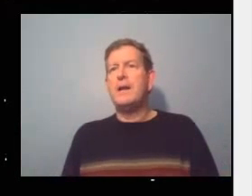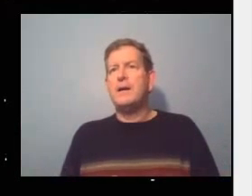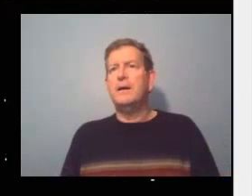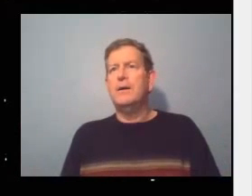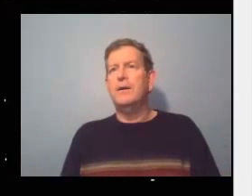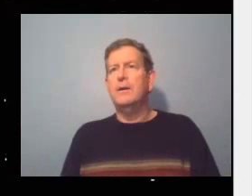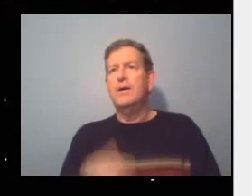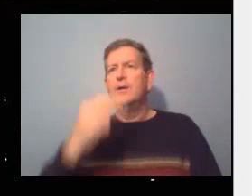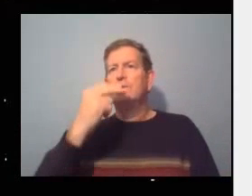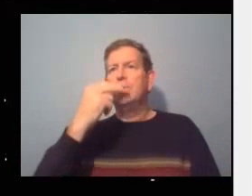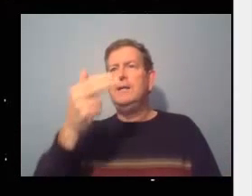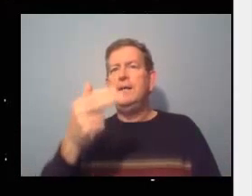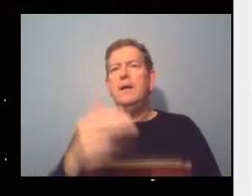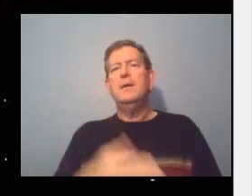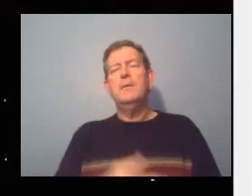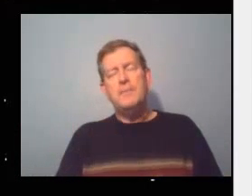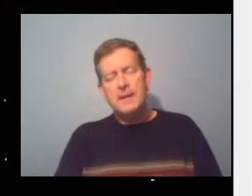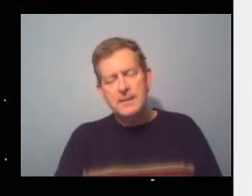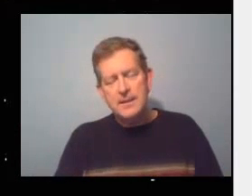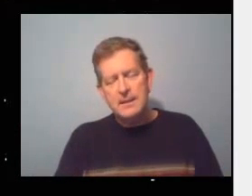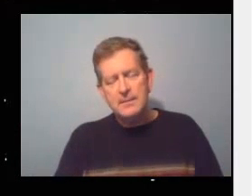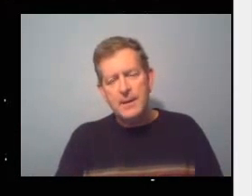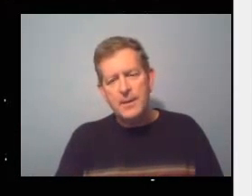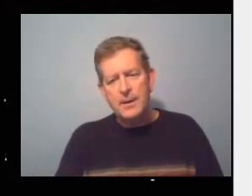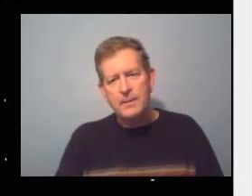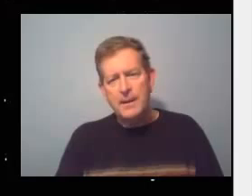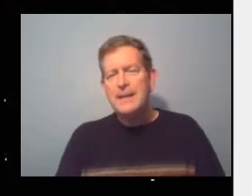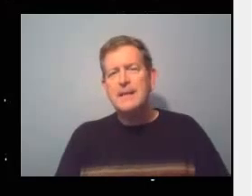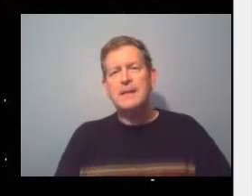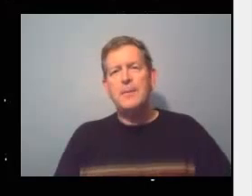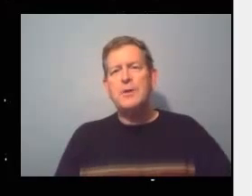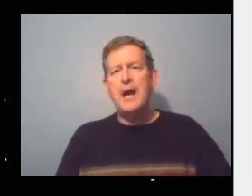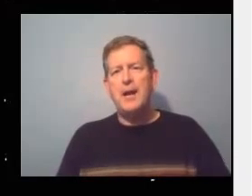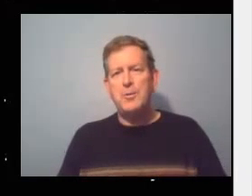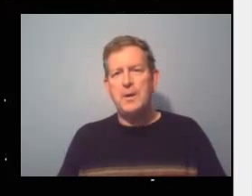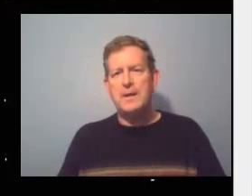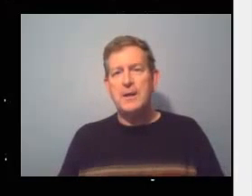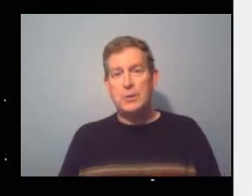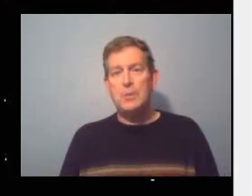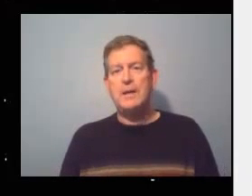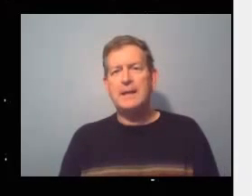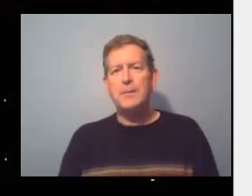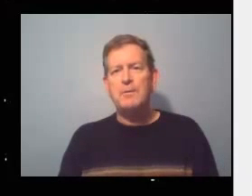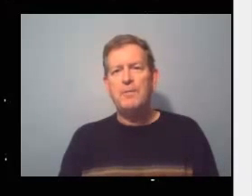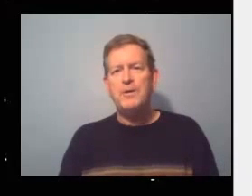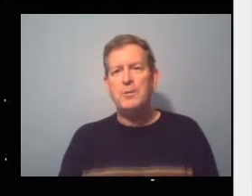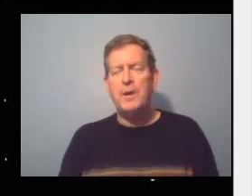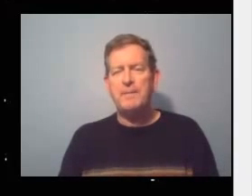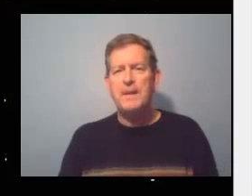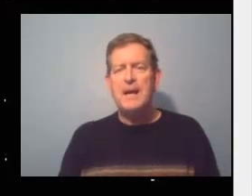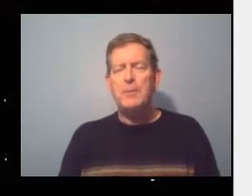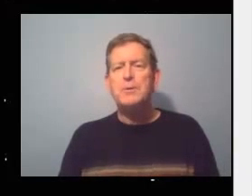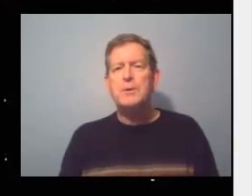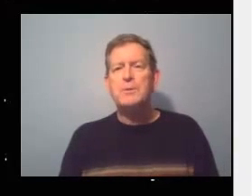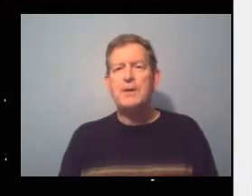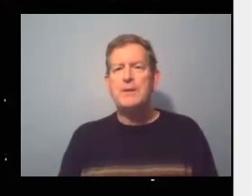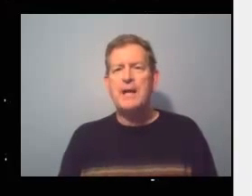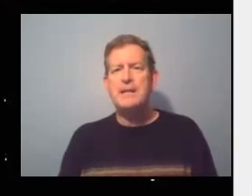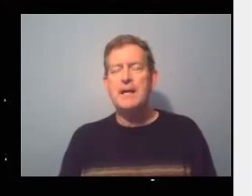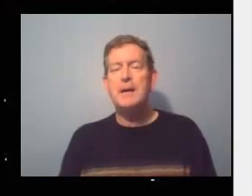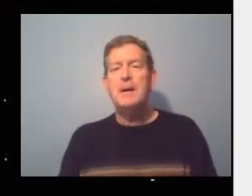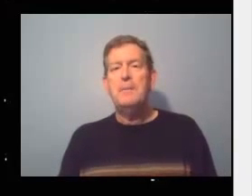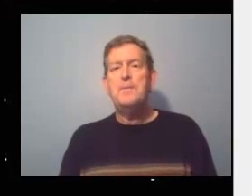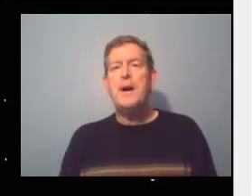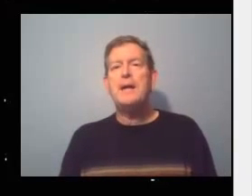J'arrive à l'école. Je dis merci, maman. Now that's not the most eloquent, certainly not the most efficient way in which to express